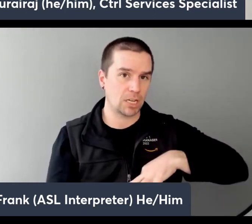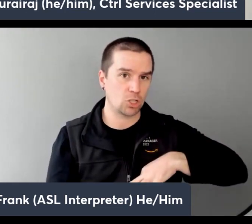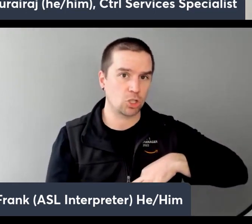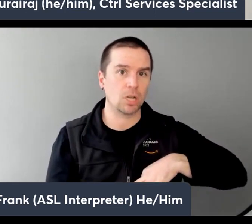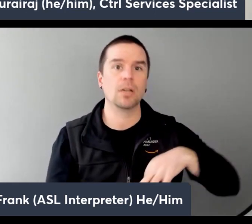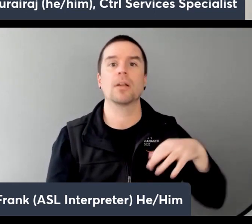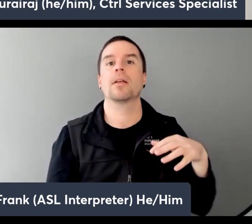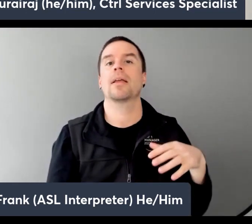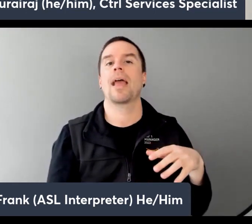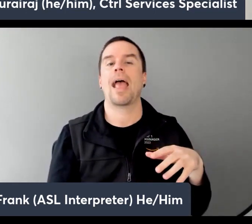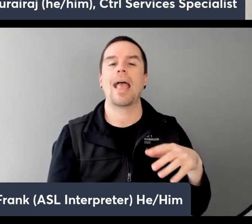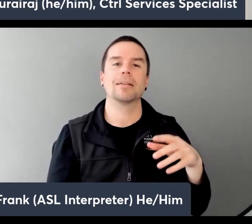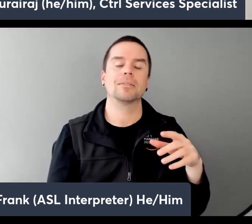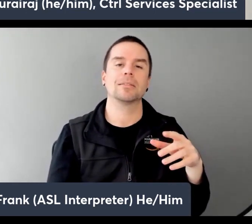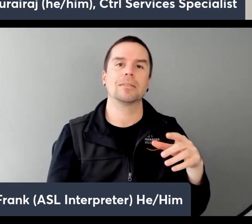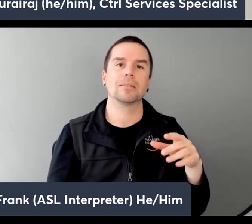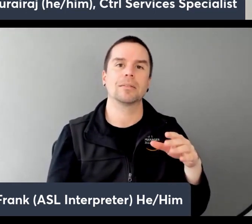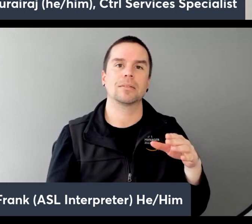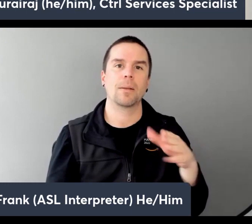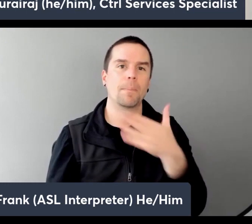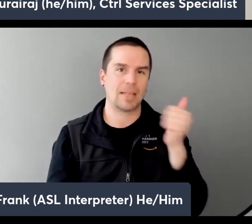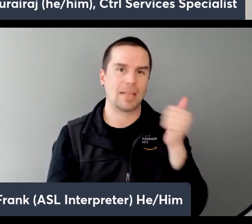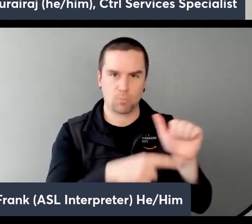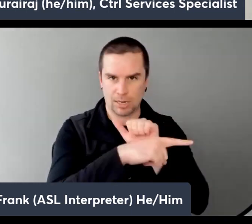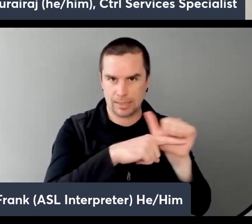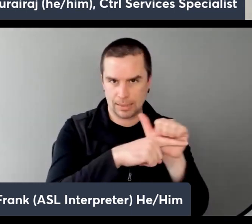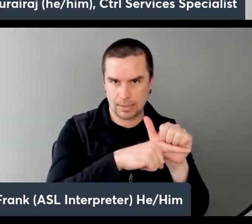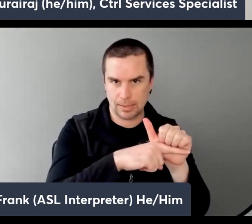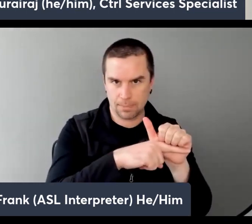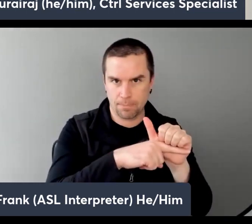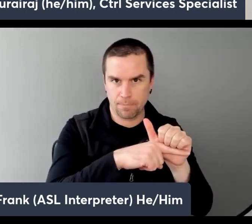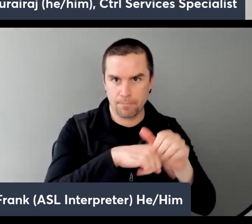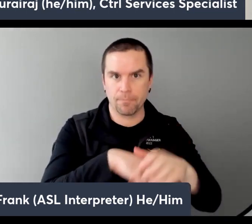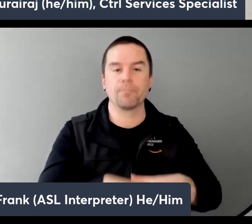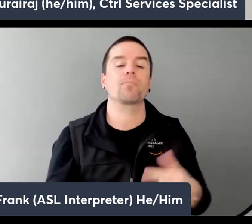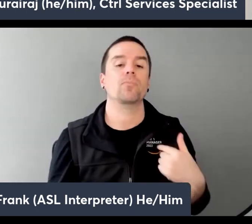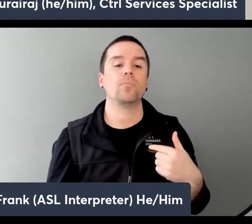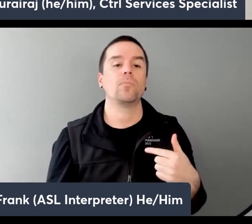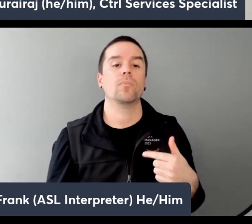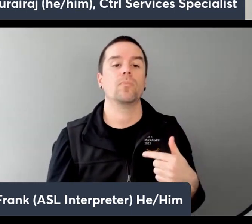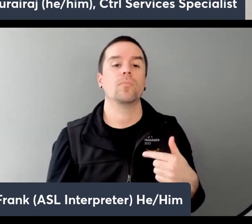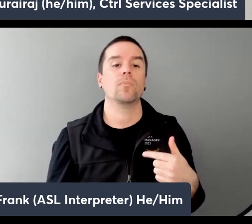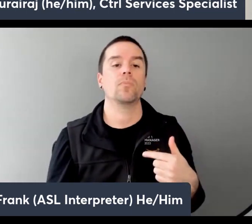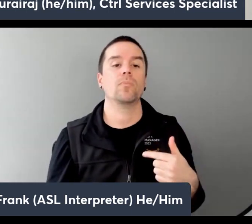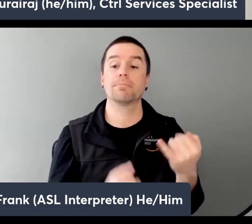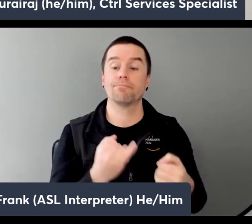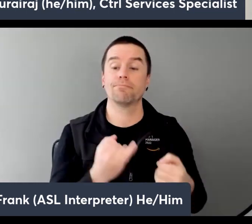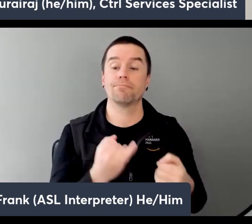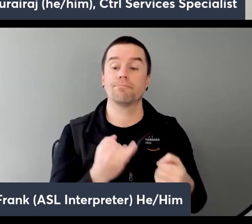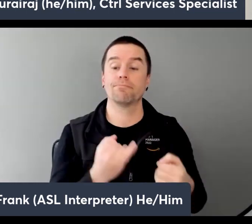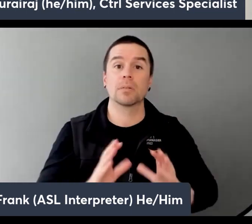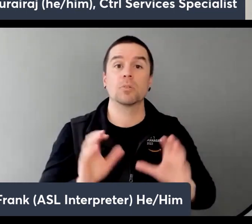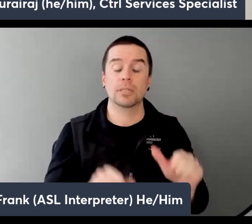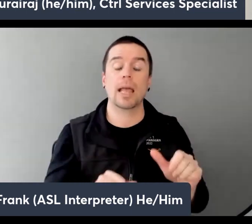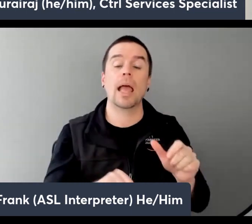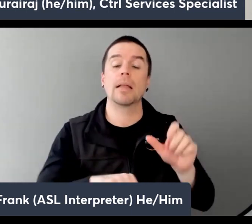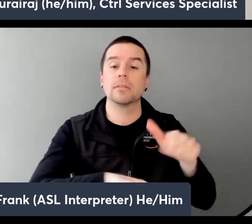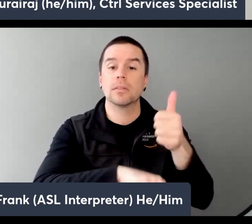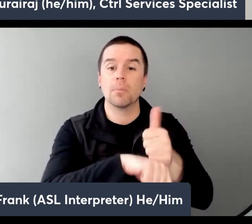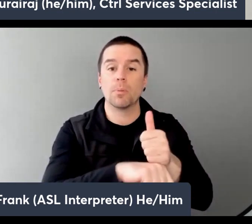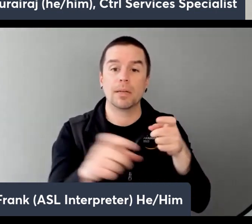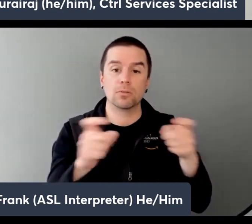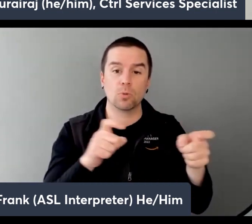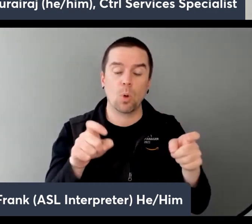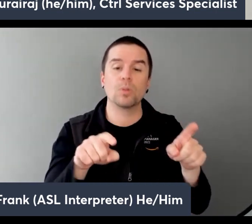lastly, with this feature, customers can programmatically implement controls at scale within their multi-account